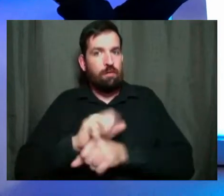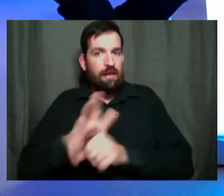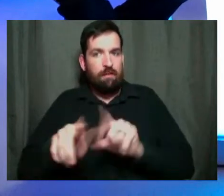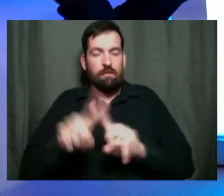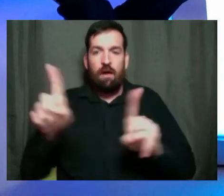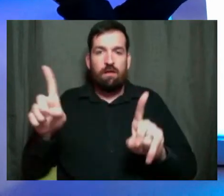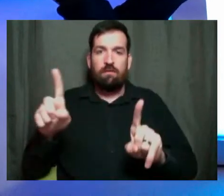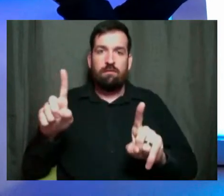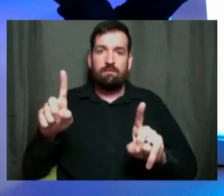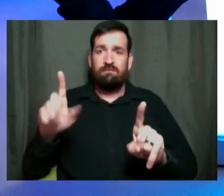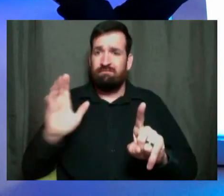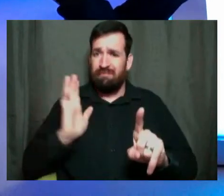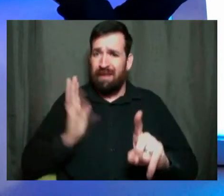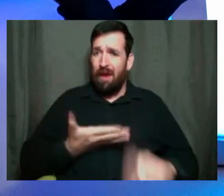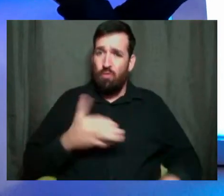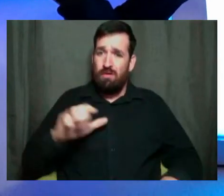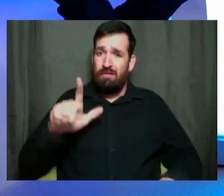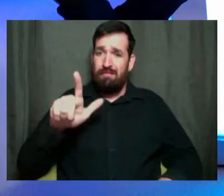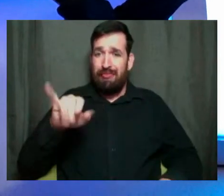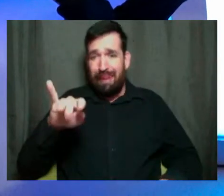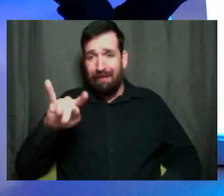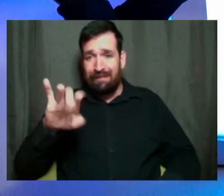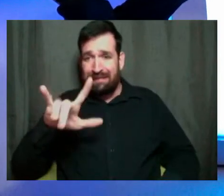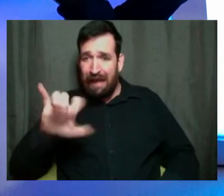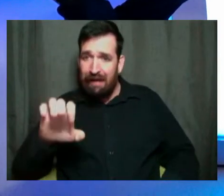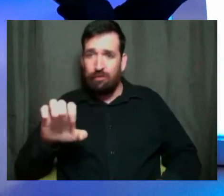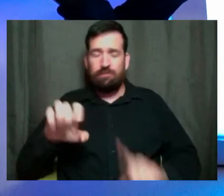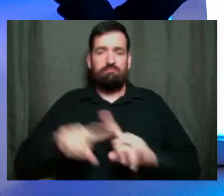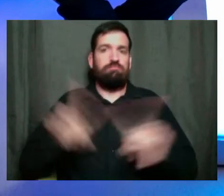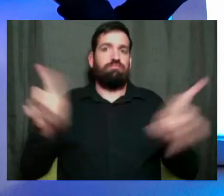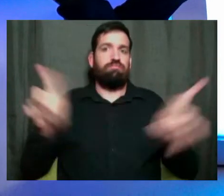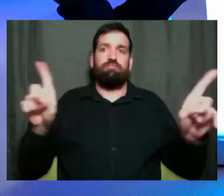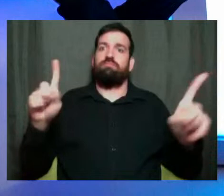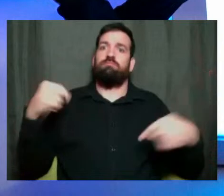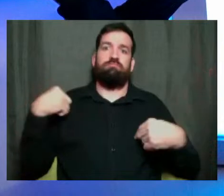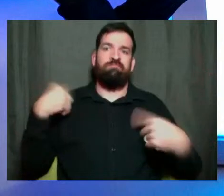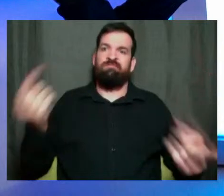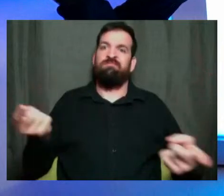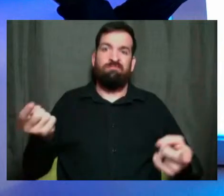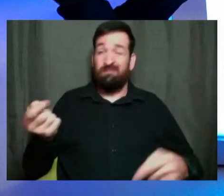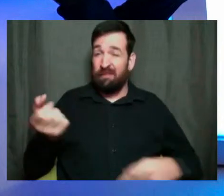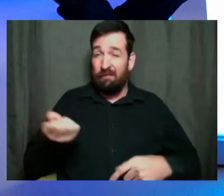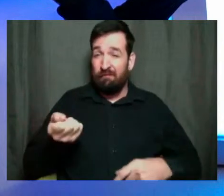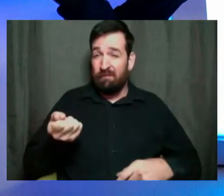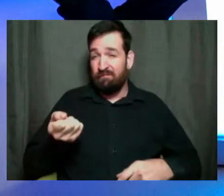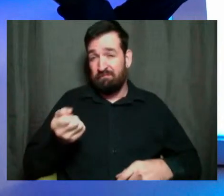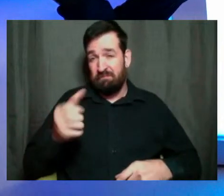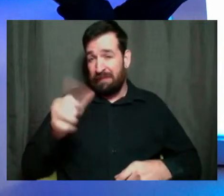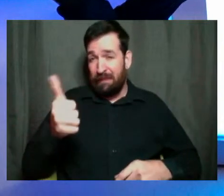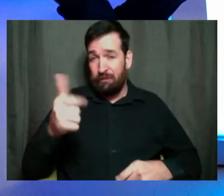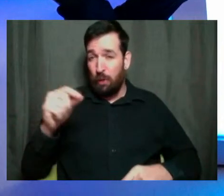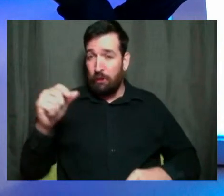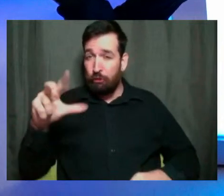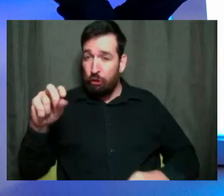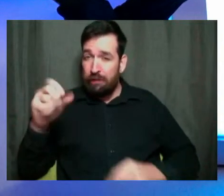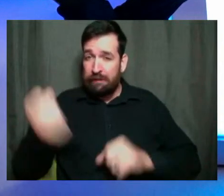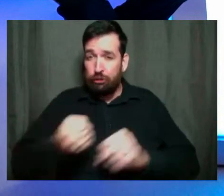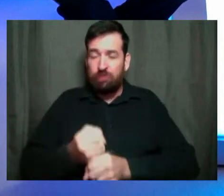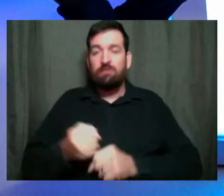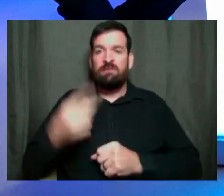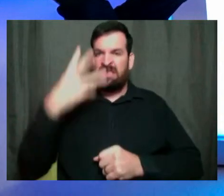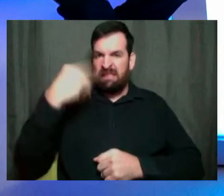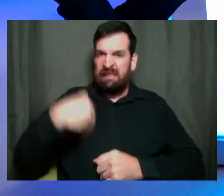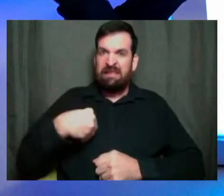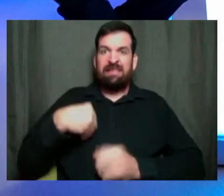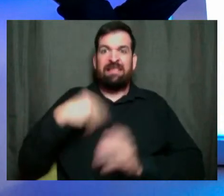our whole new lifestyle game. has been so different over yeah. the last couple of decades, and sleep patterns have got to Yeah. have been interrupted way far